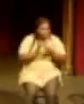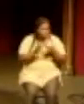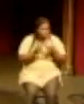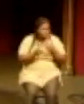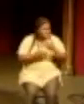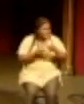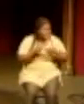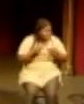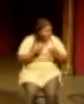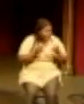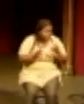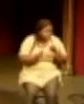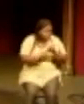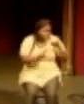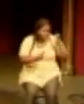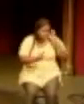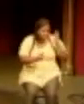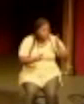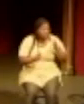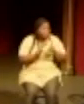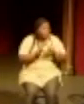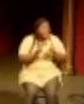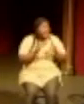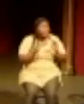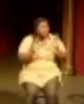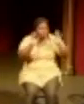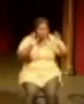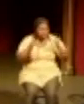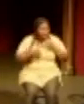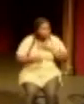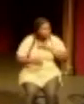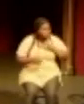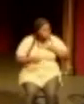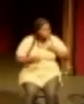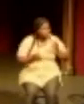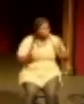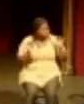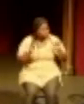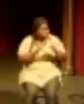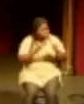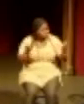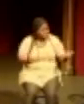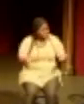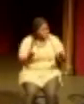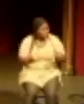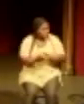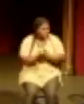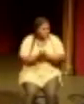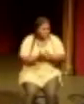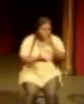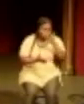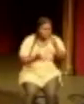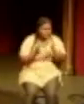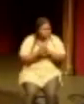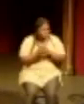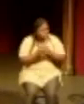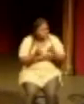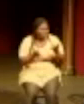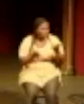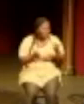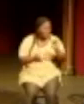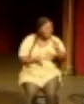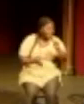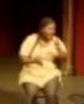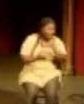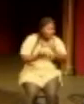so healthy to have our community members come out and see what a special place this is. Football and the fine arts and all sports really